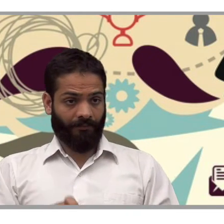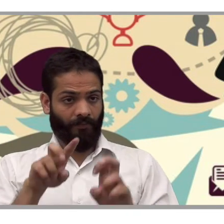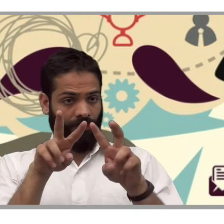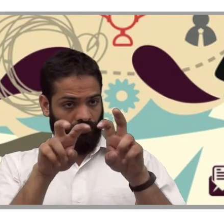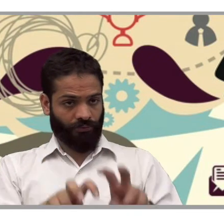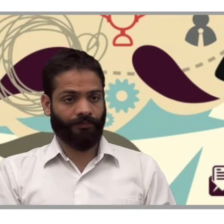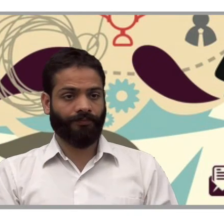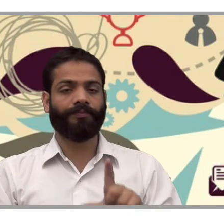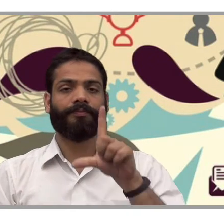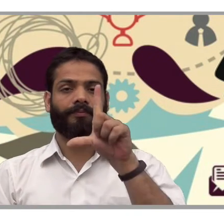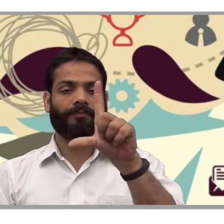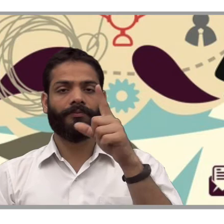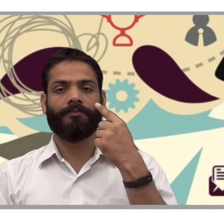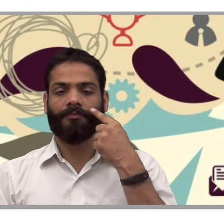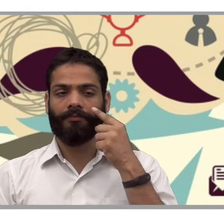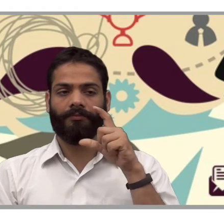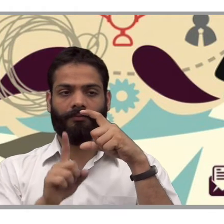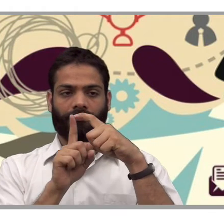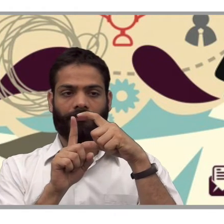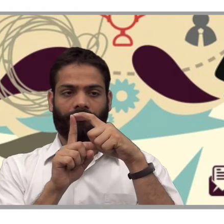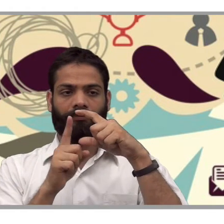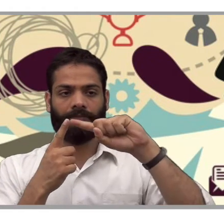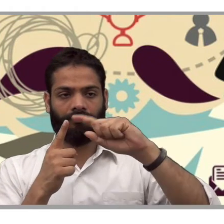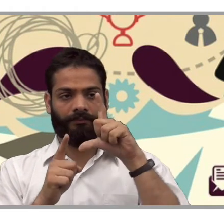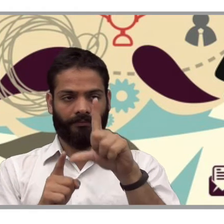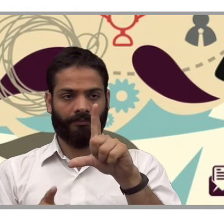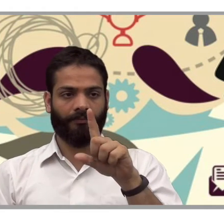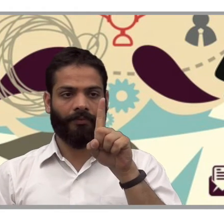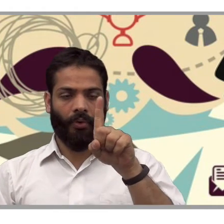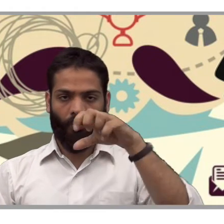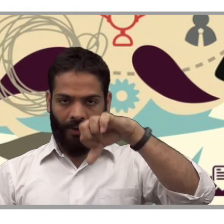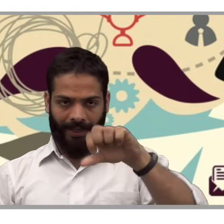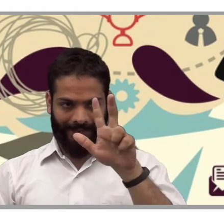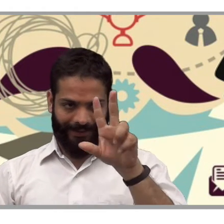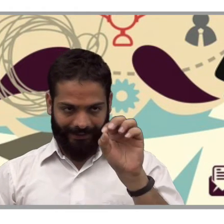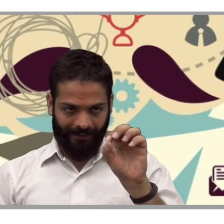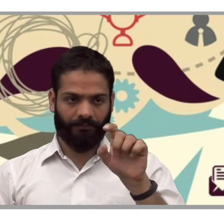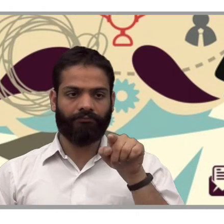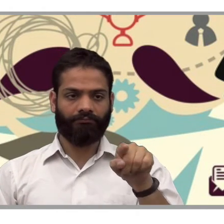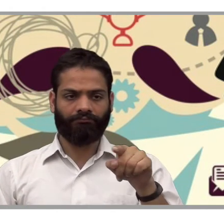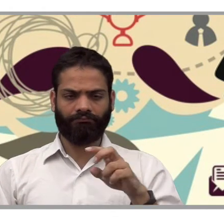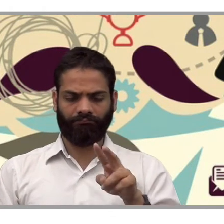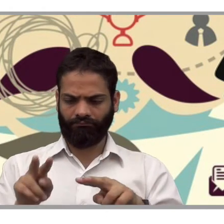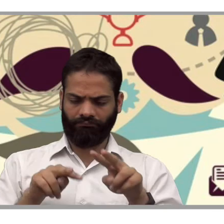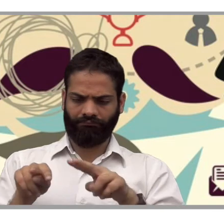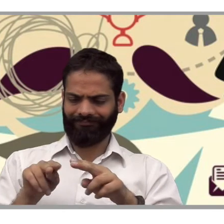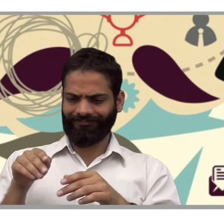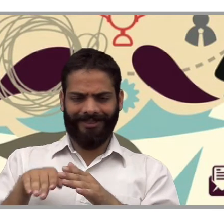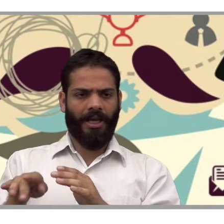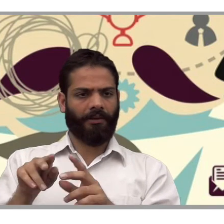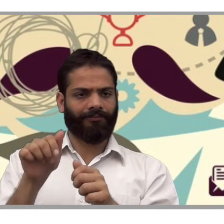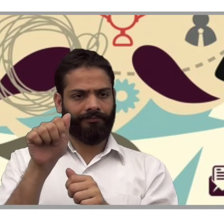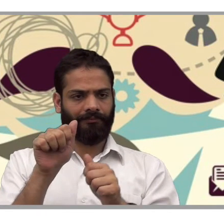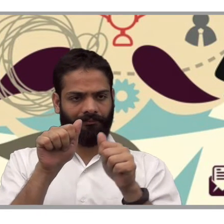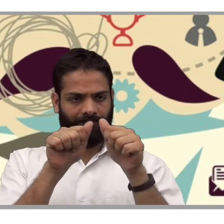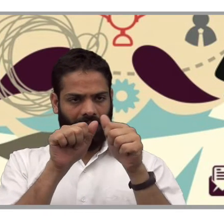SOV order. He also observes that OV S